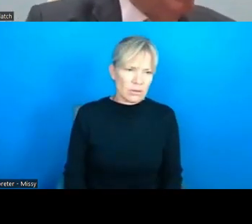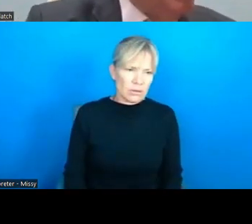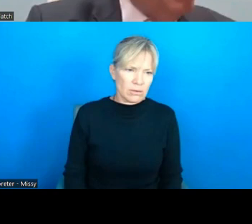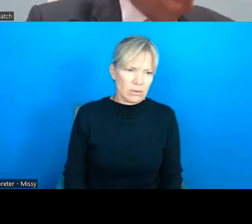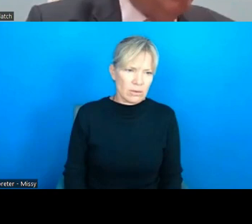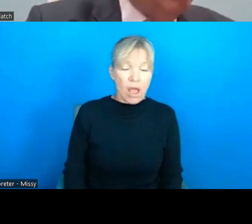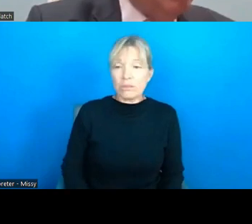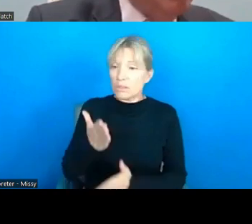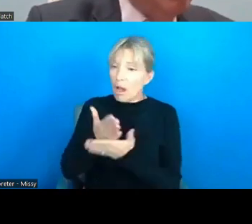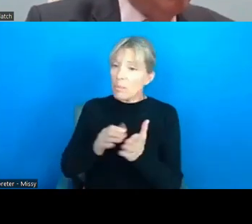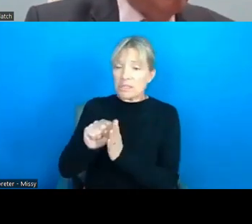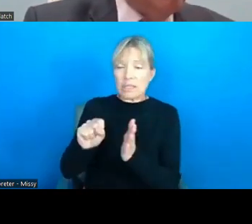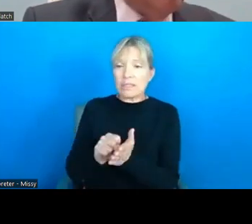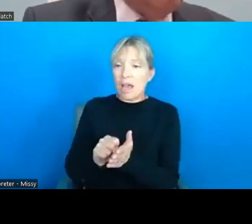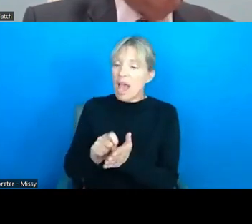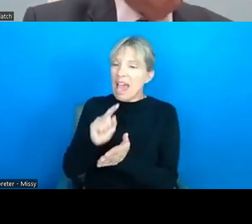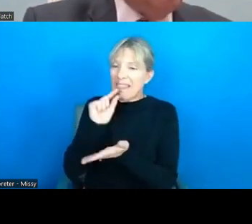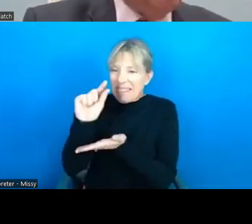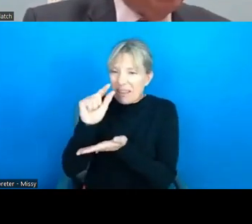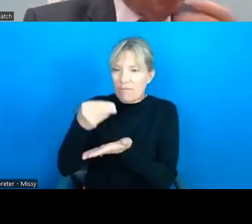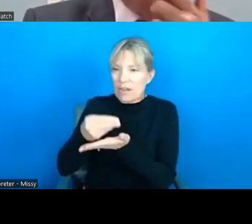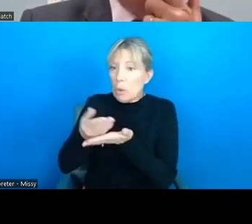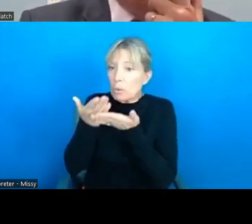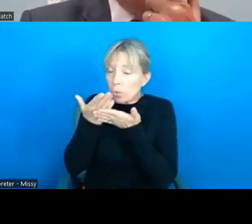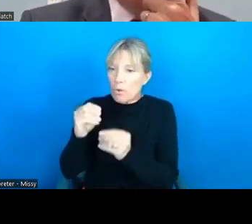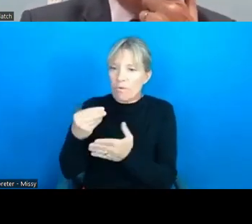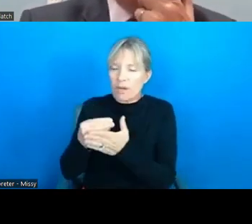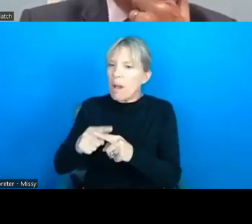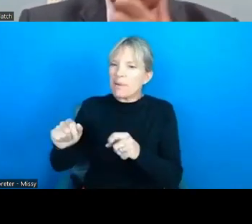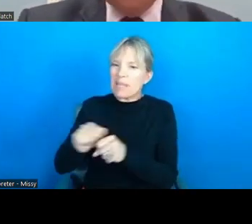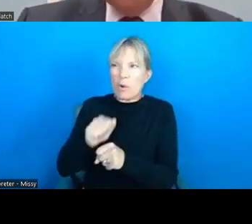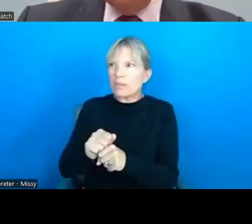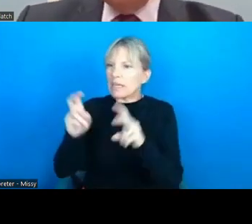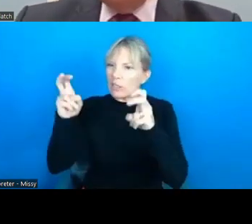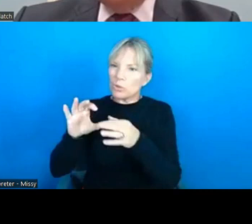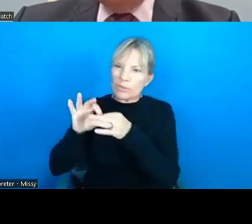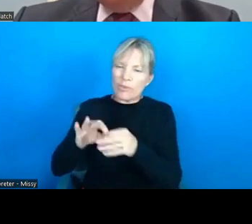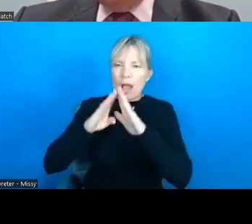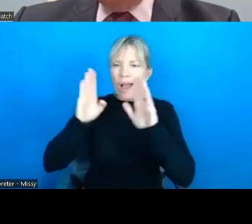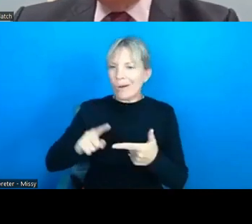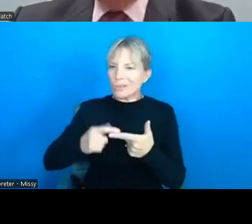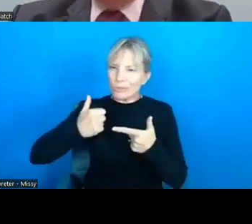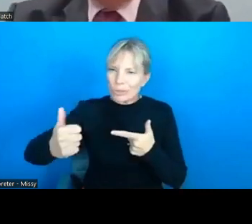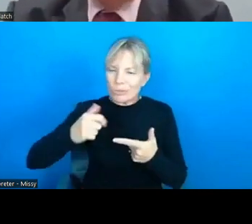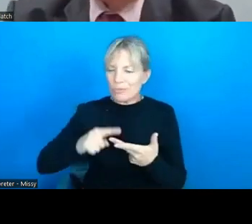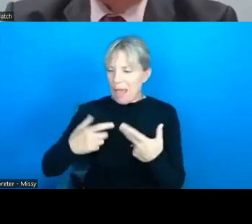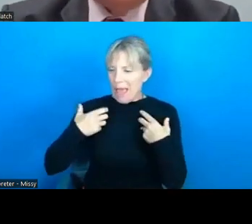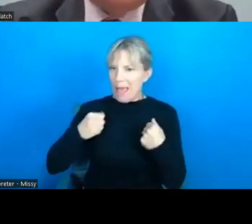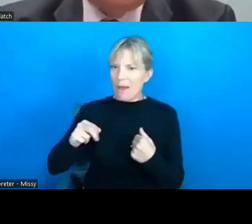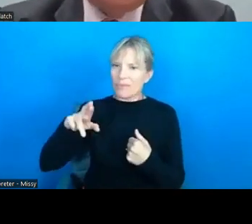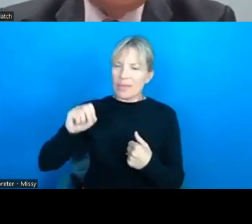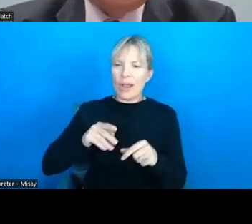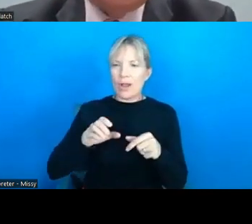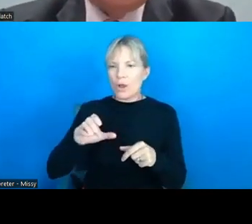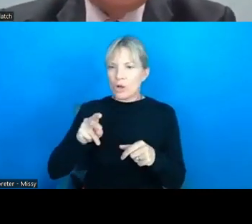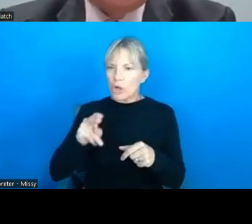no funding for their activities, but they worked on things like housing and transportation and healthcare and curb cuts and